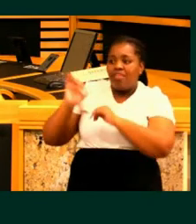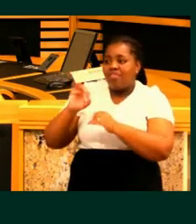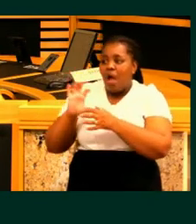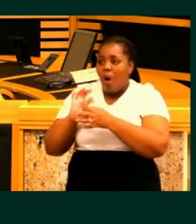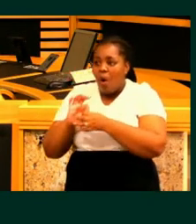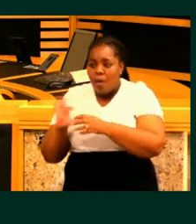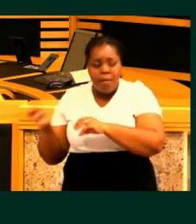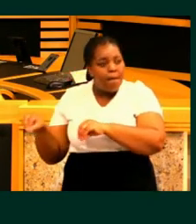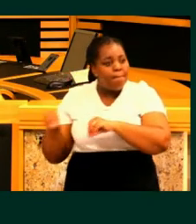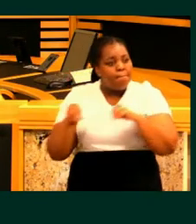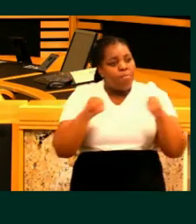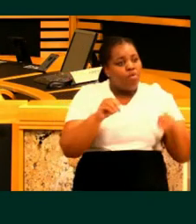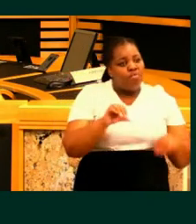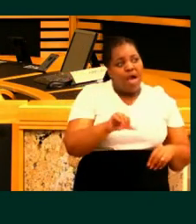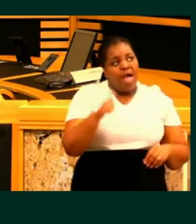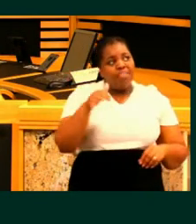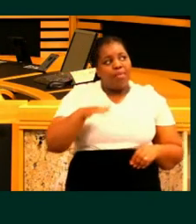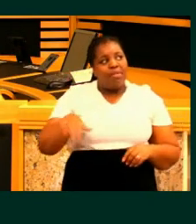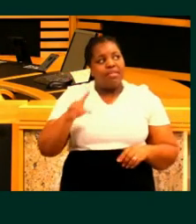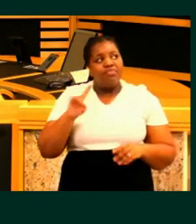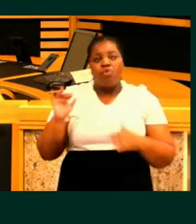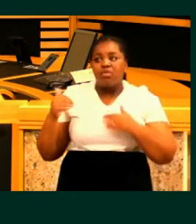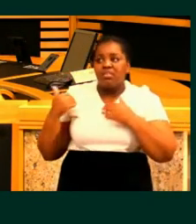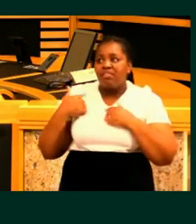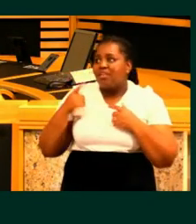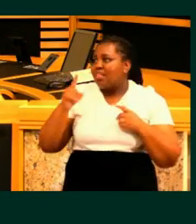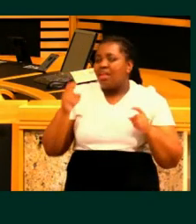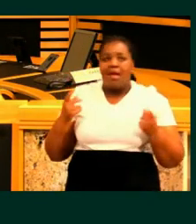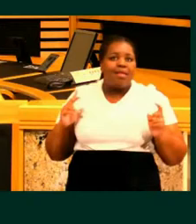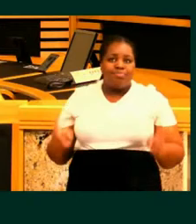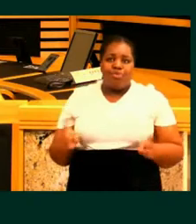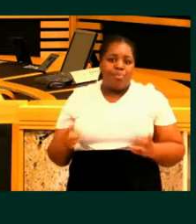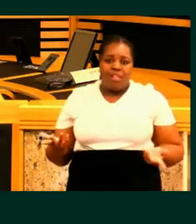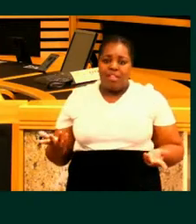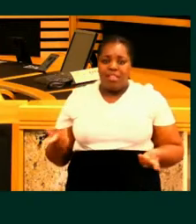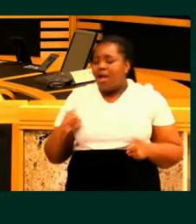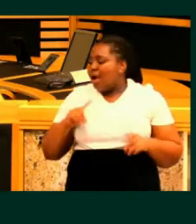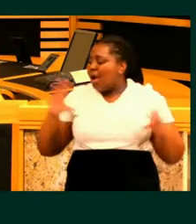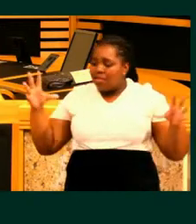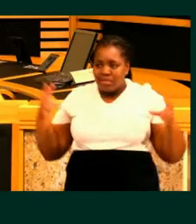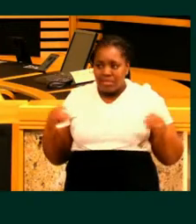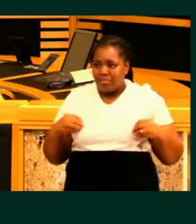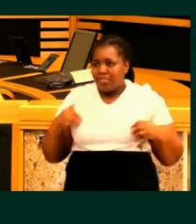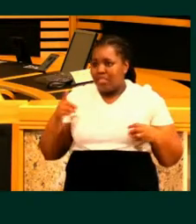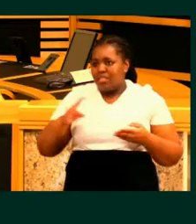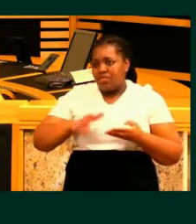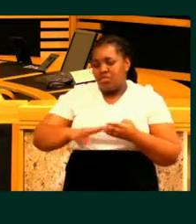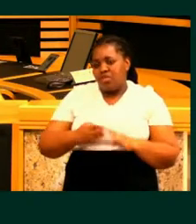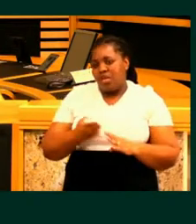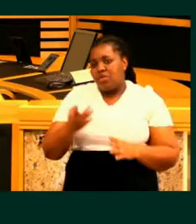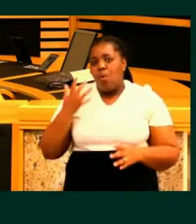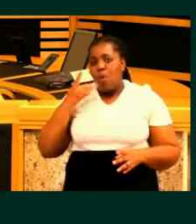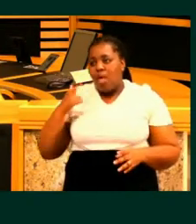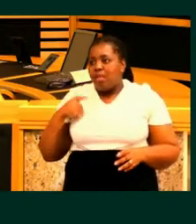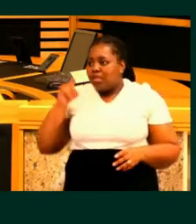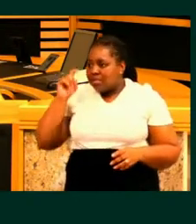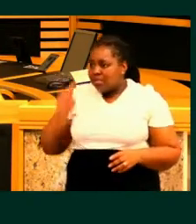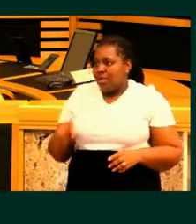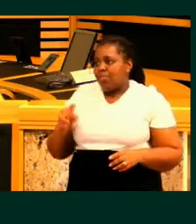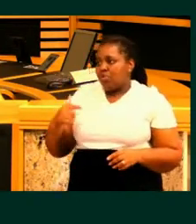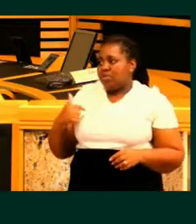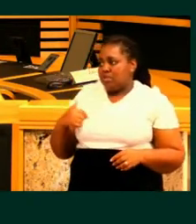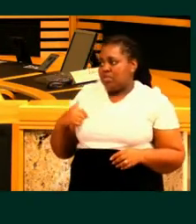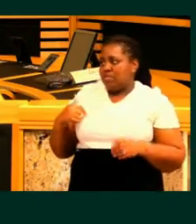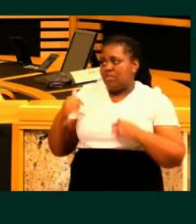and move somewhere else for their safety this cannot be normal nor acceptable in a society where we are supposedly